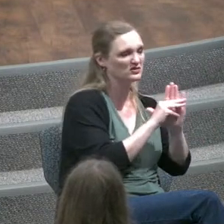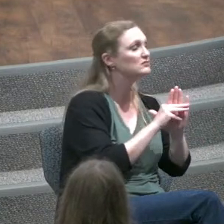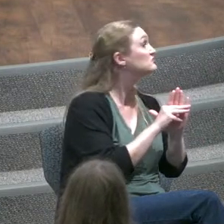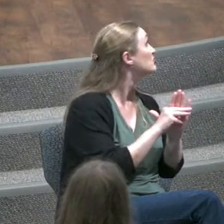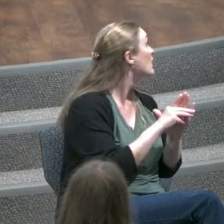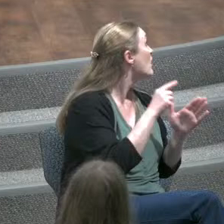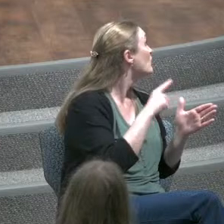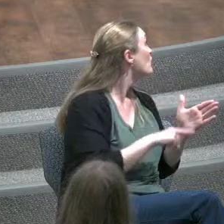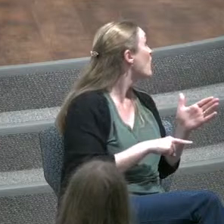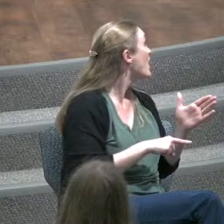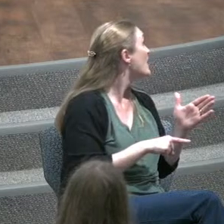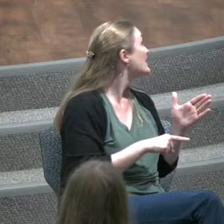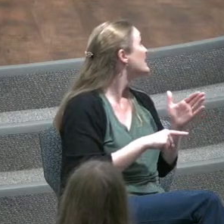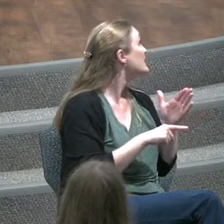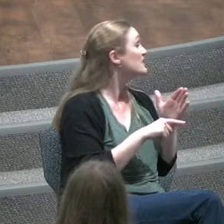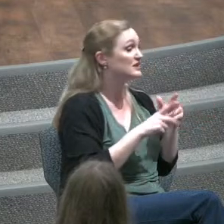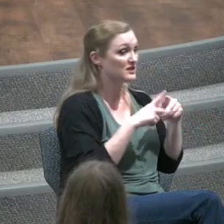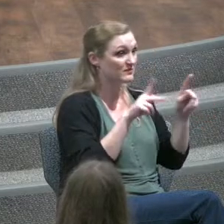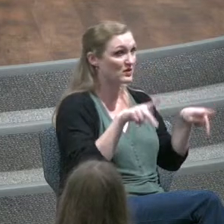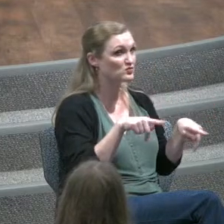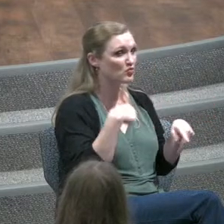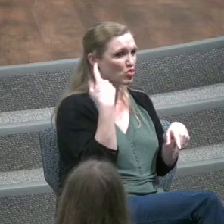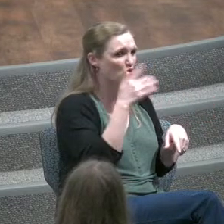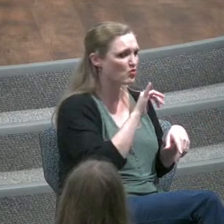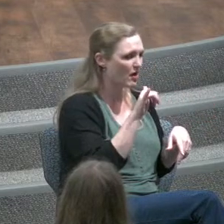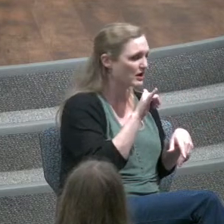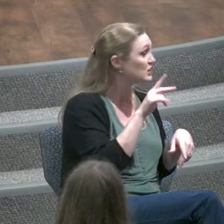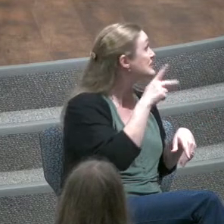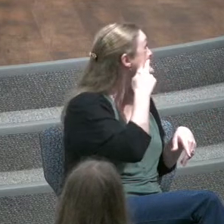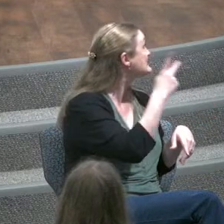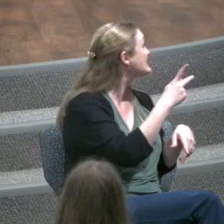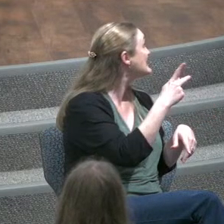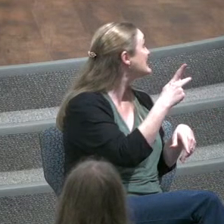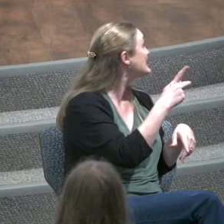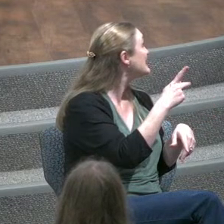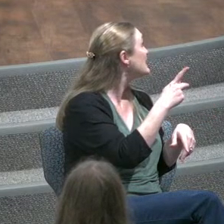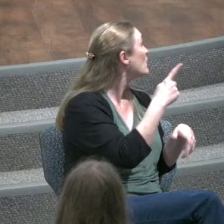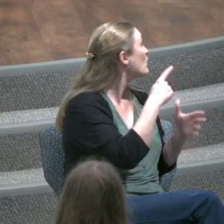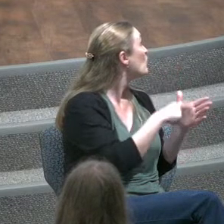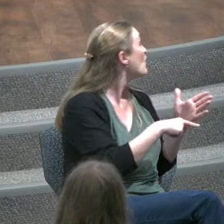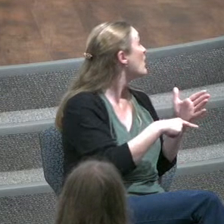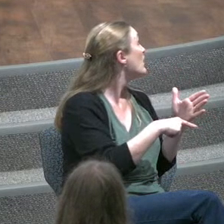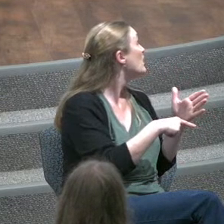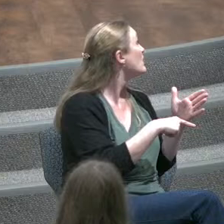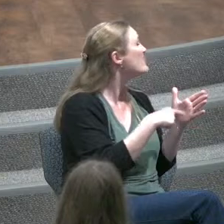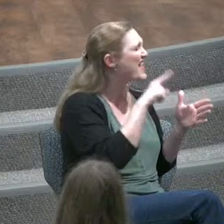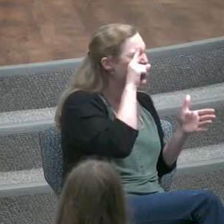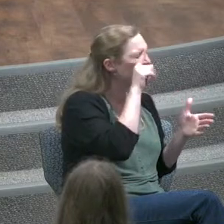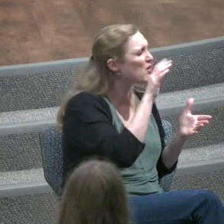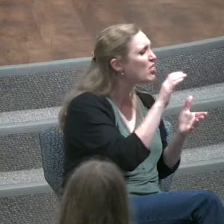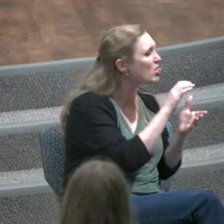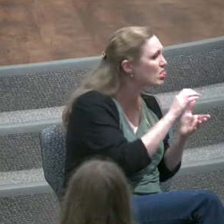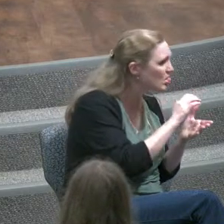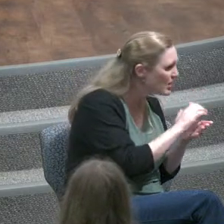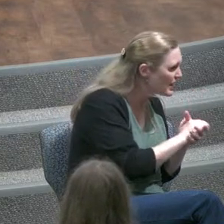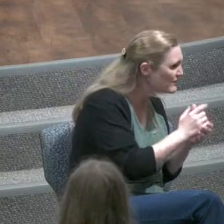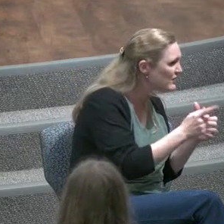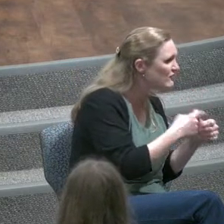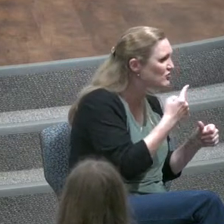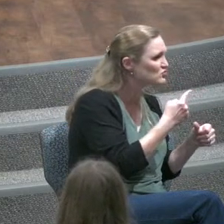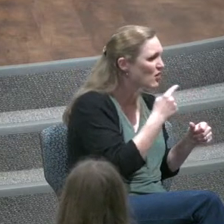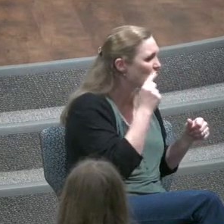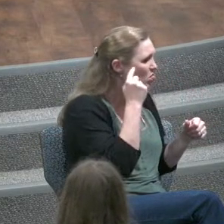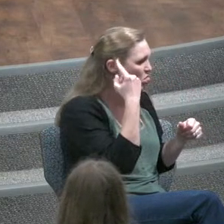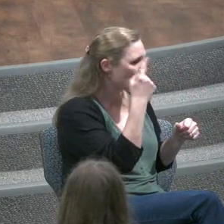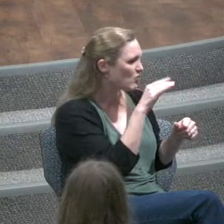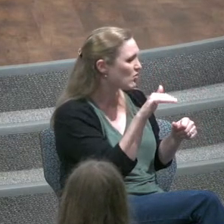what the fortress would have looked like. So you can see the original, they believe the original kind of